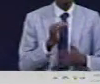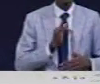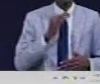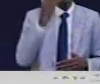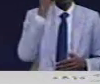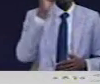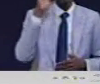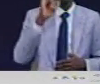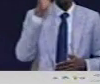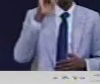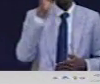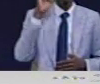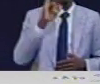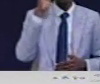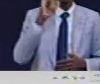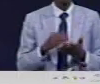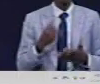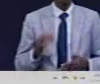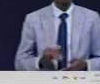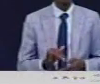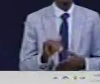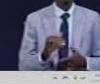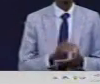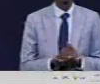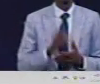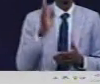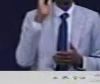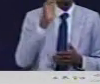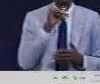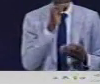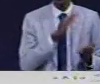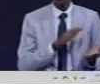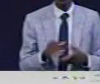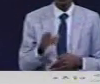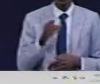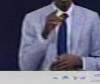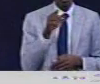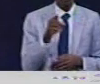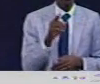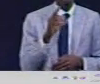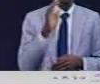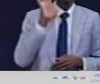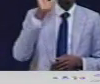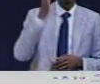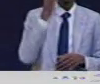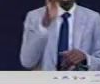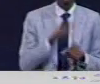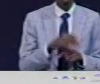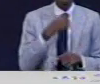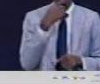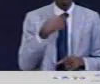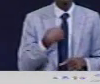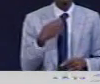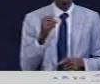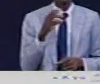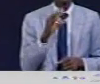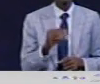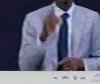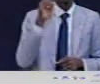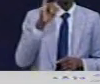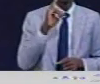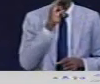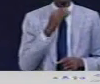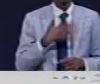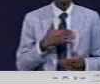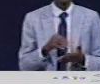so. He is my portion forever. All to Jesus I cheerfully resign. He